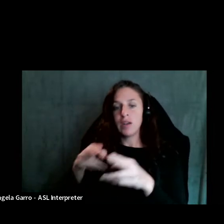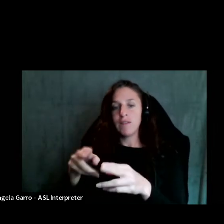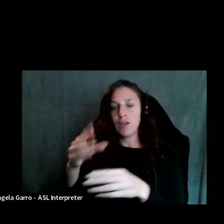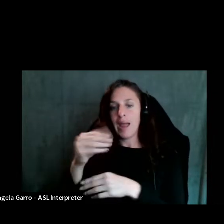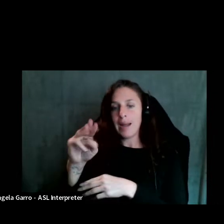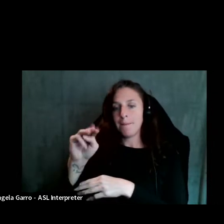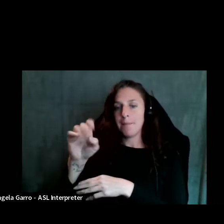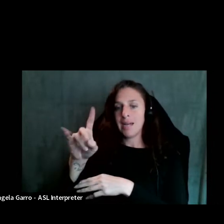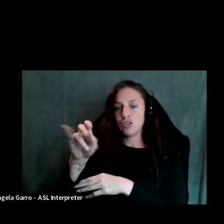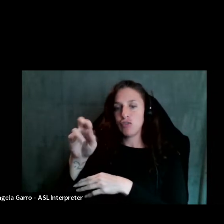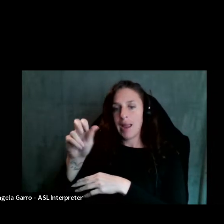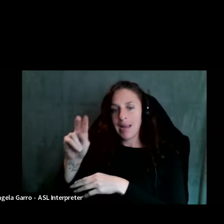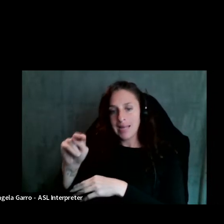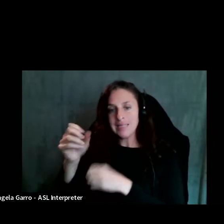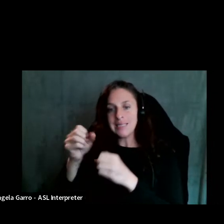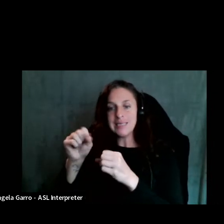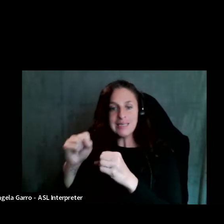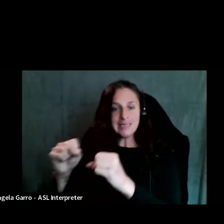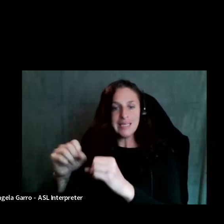that Israel currently takes up.